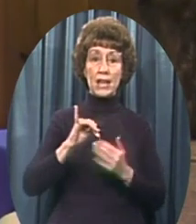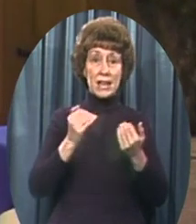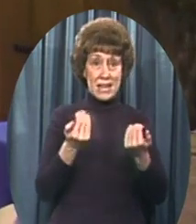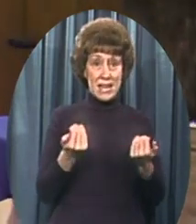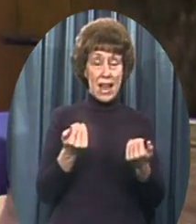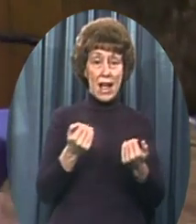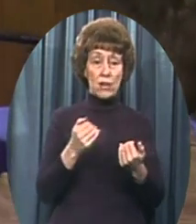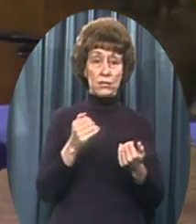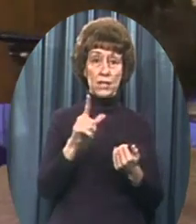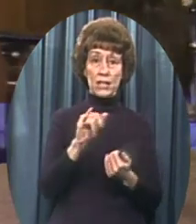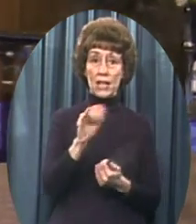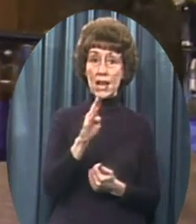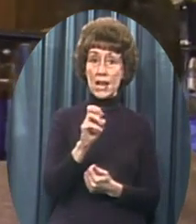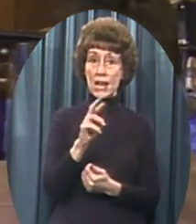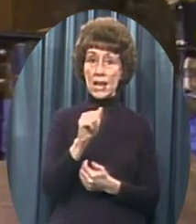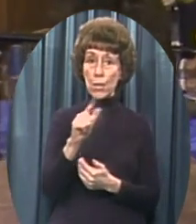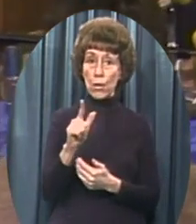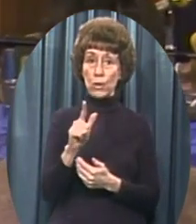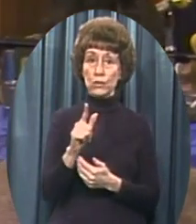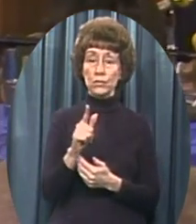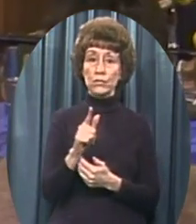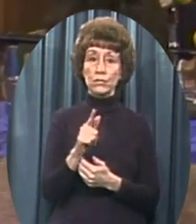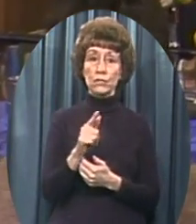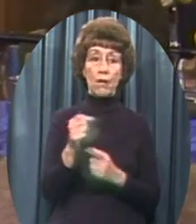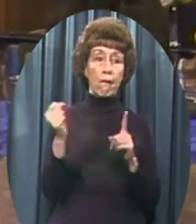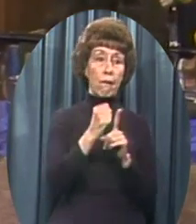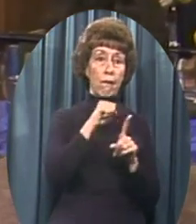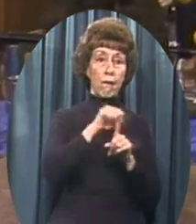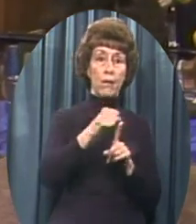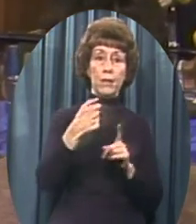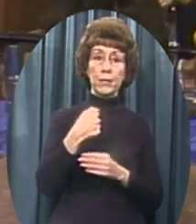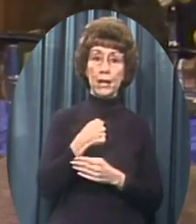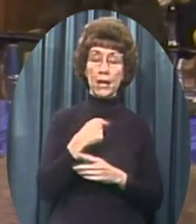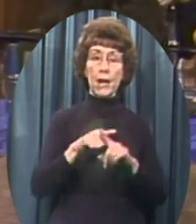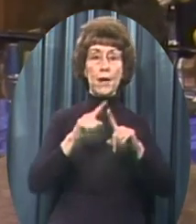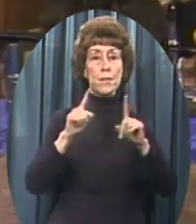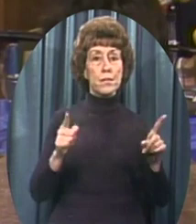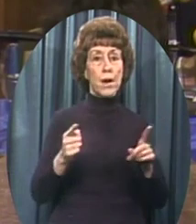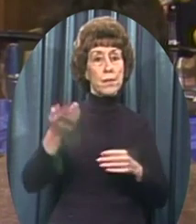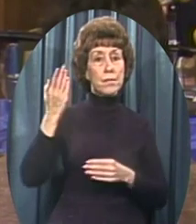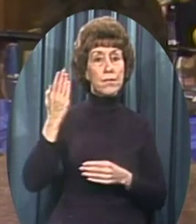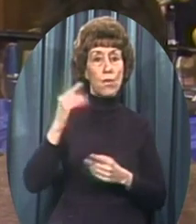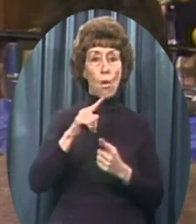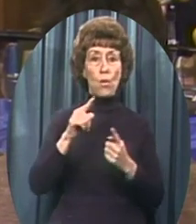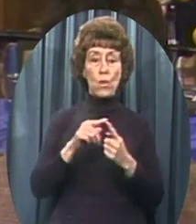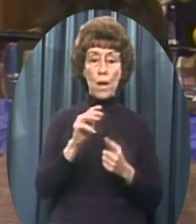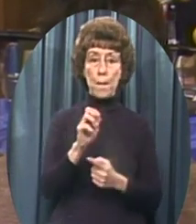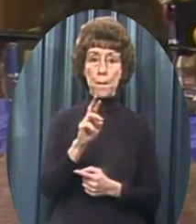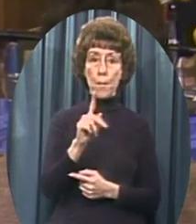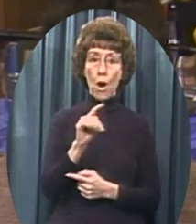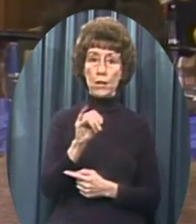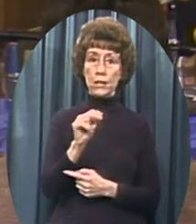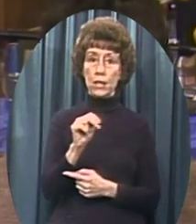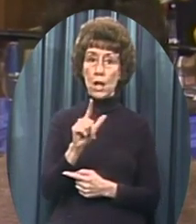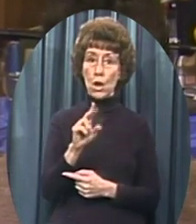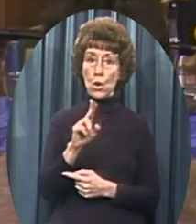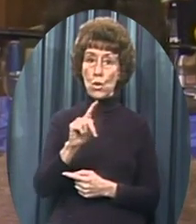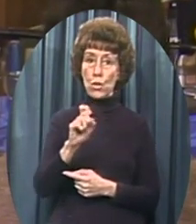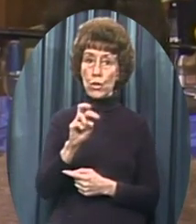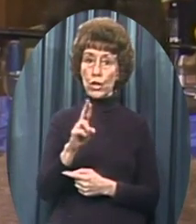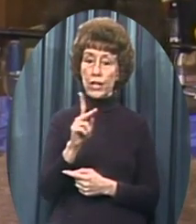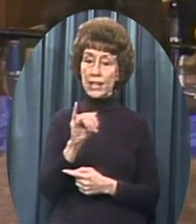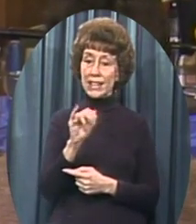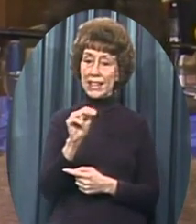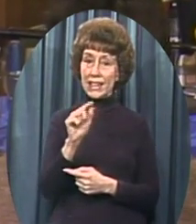thing when Dr. Martin Luther King and hundreds of ministers were leading the civil rights movement of the 1960s. Nobody was bothered by